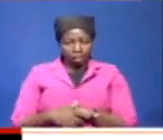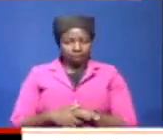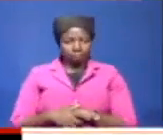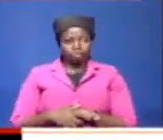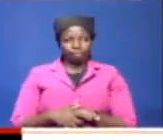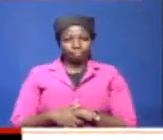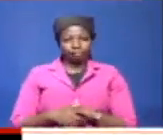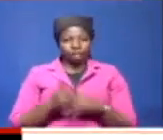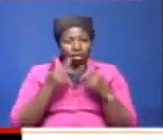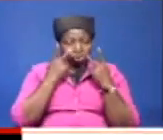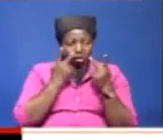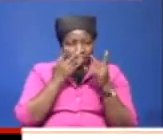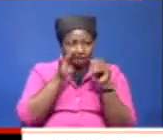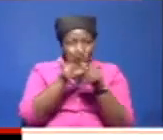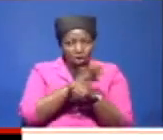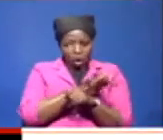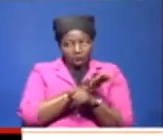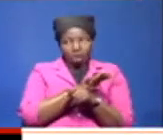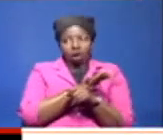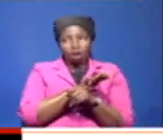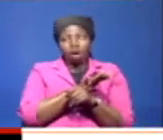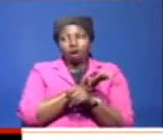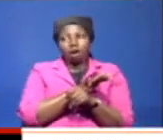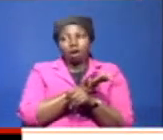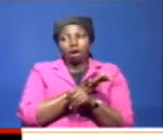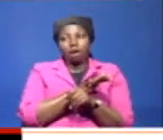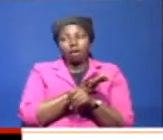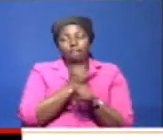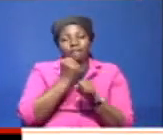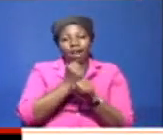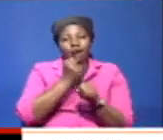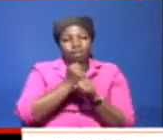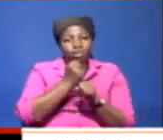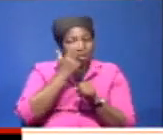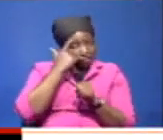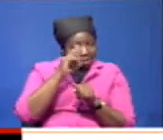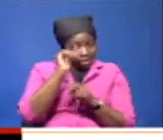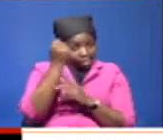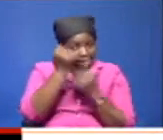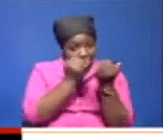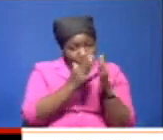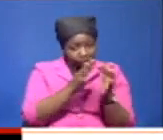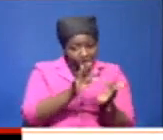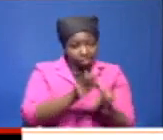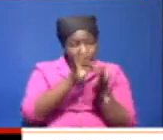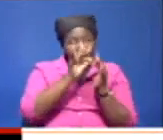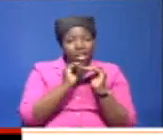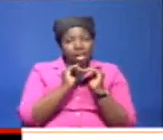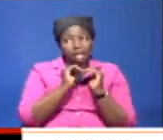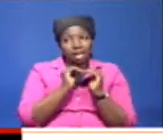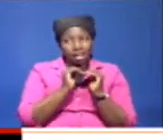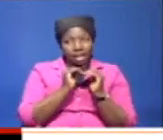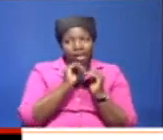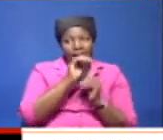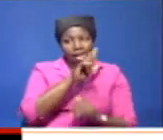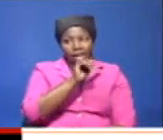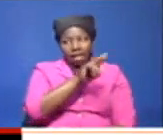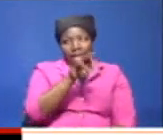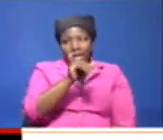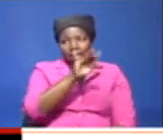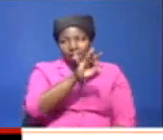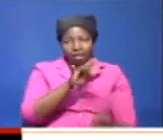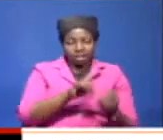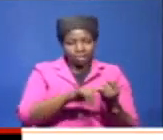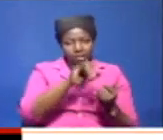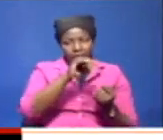the entire event for the Kenyan drivers, especially those who are in the Rally 3. There's Hamza, there's Maxine, there's